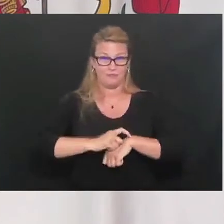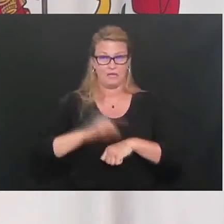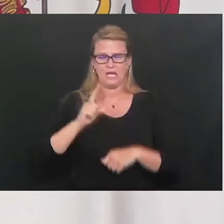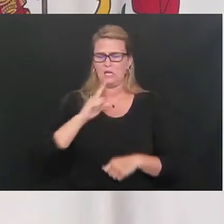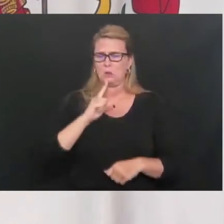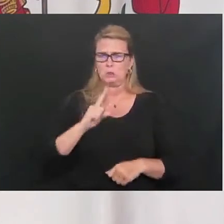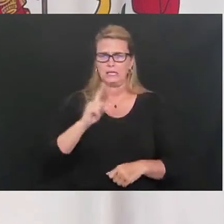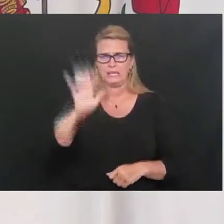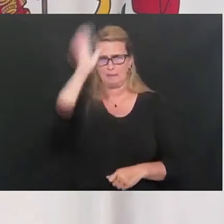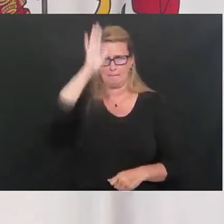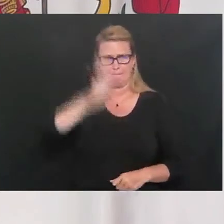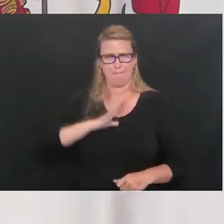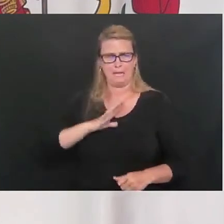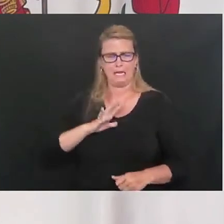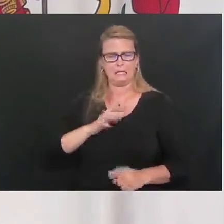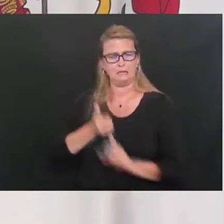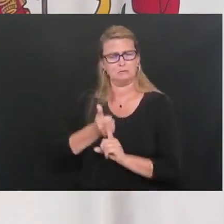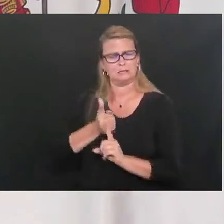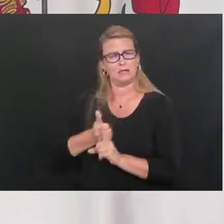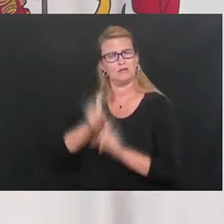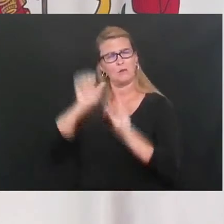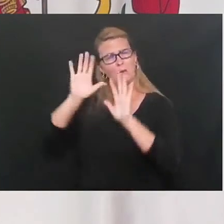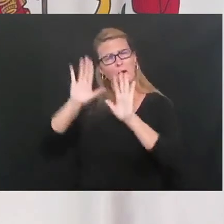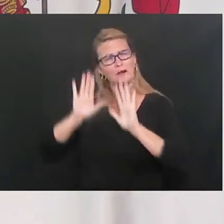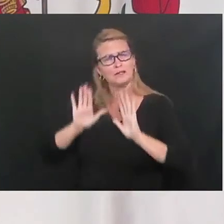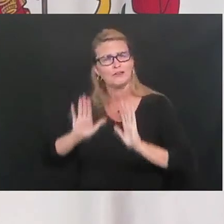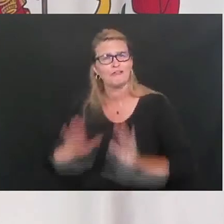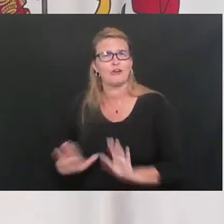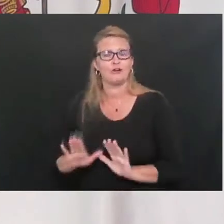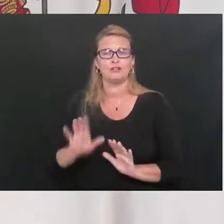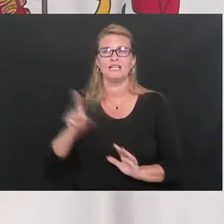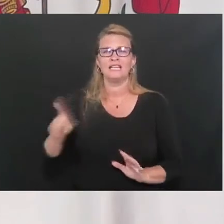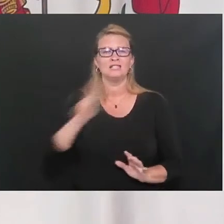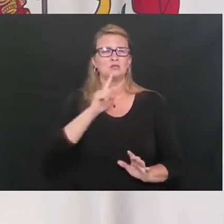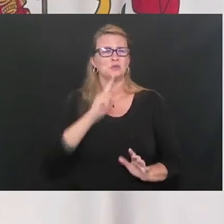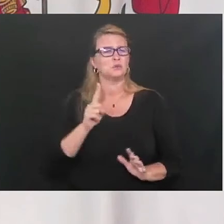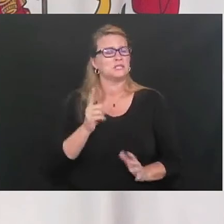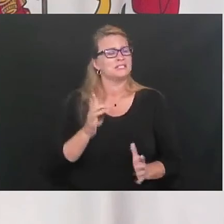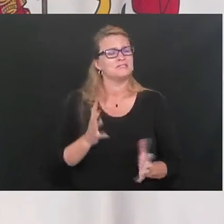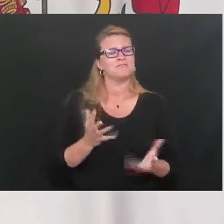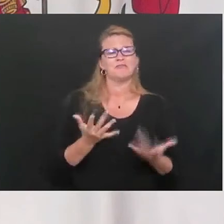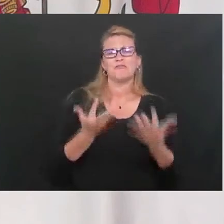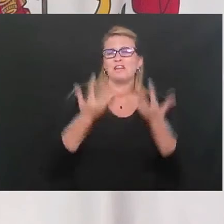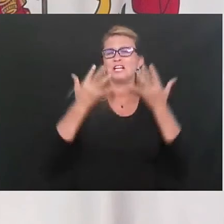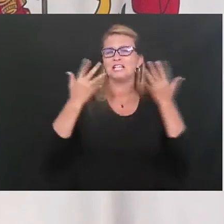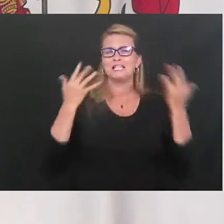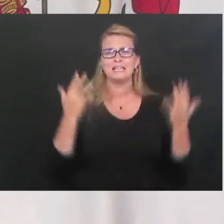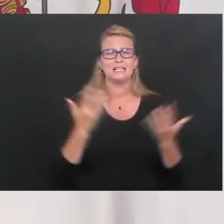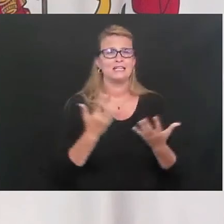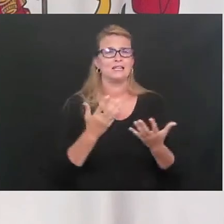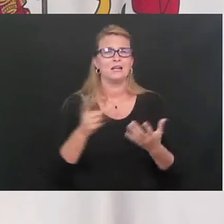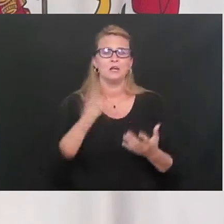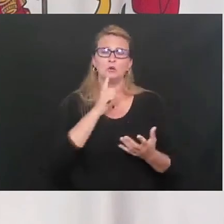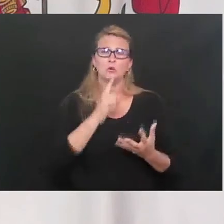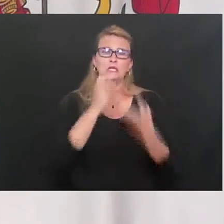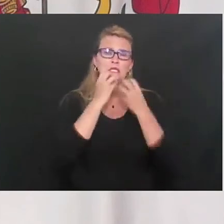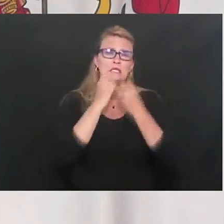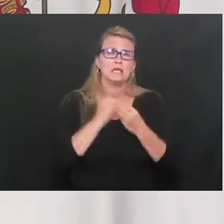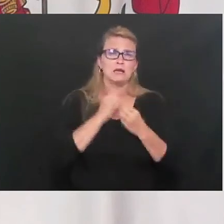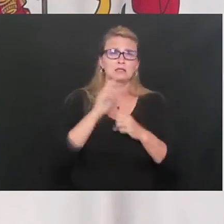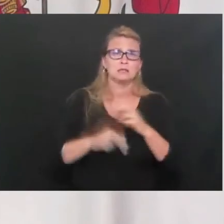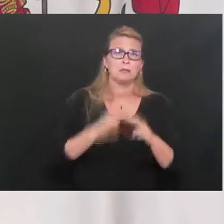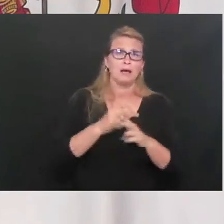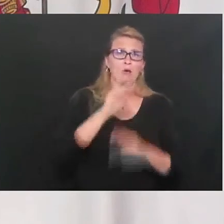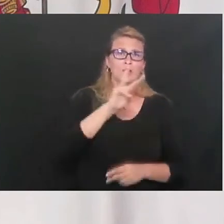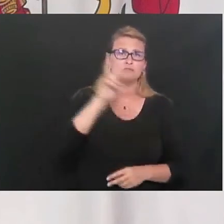man. He's an easygoing man. He's a man that really, really cares about West Virginia.